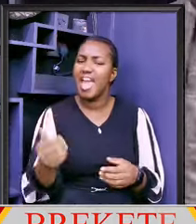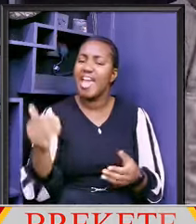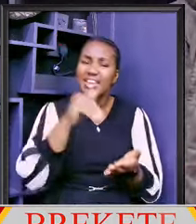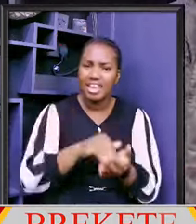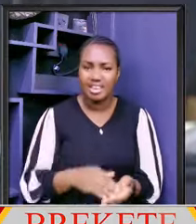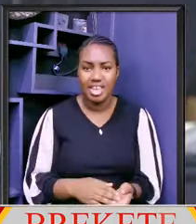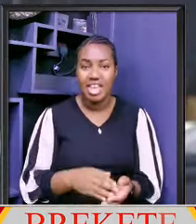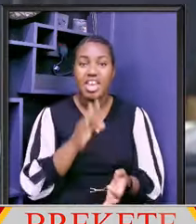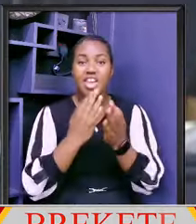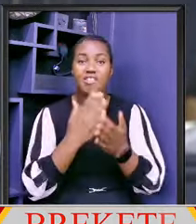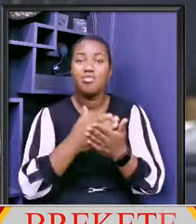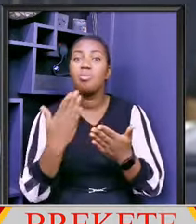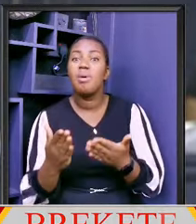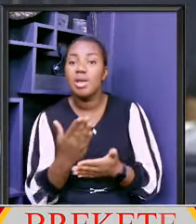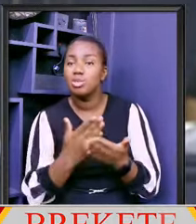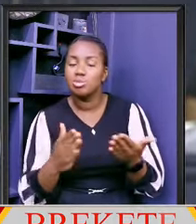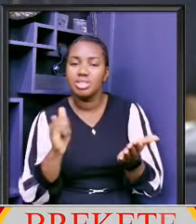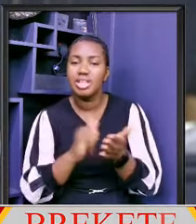na original one.